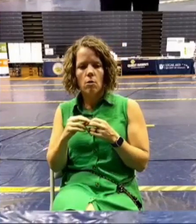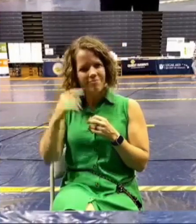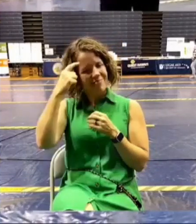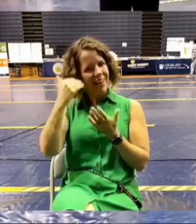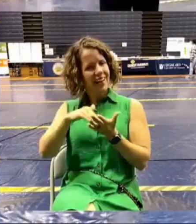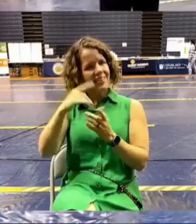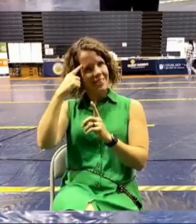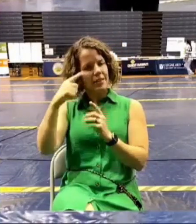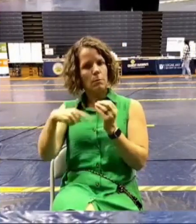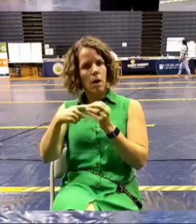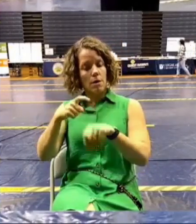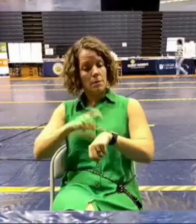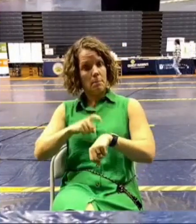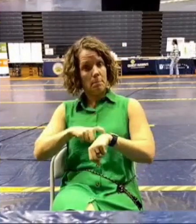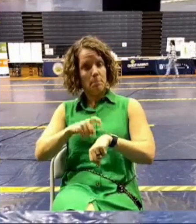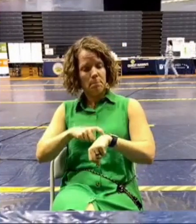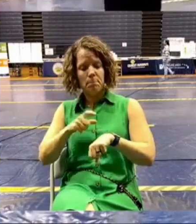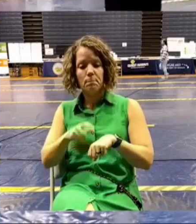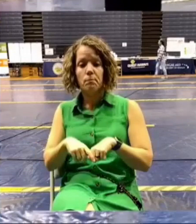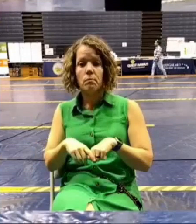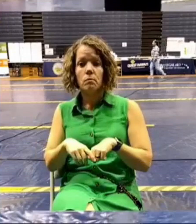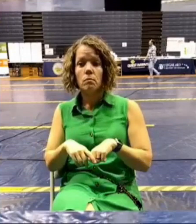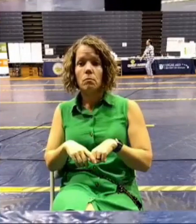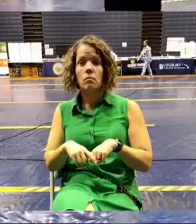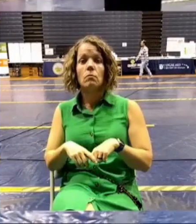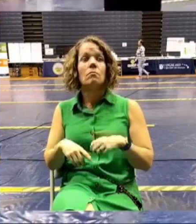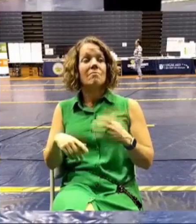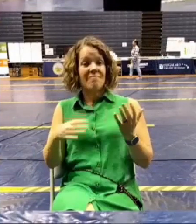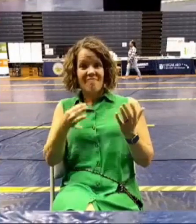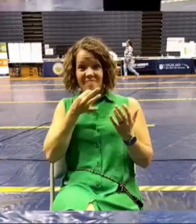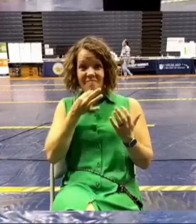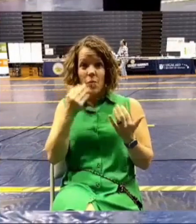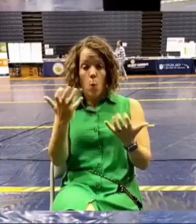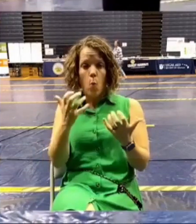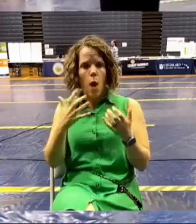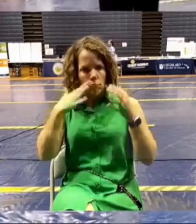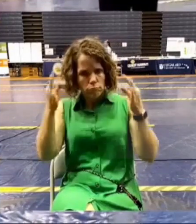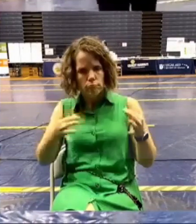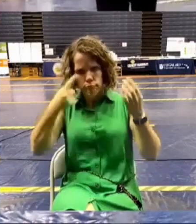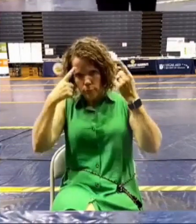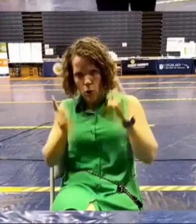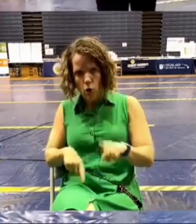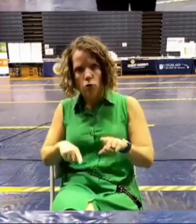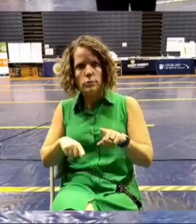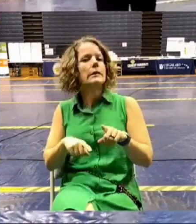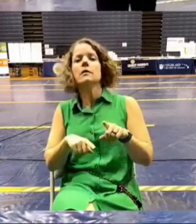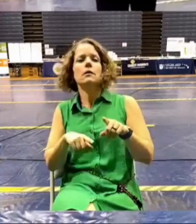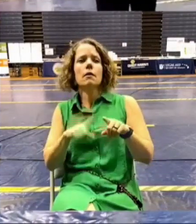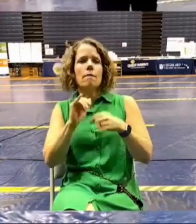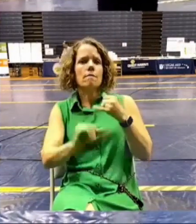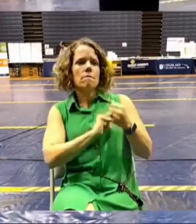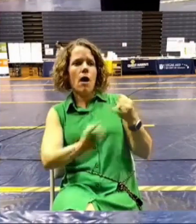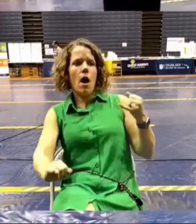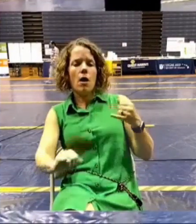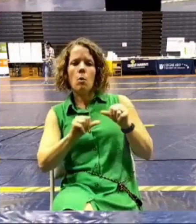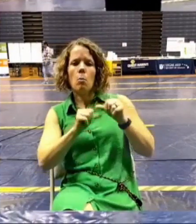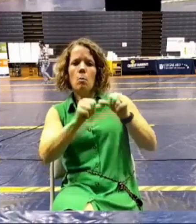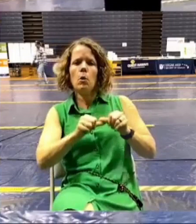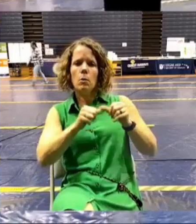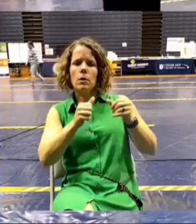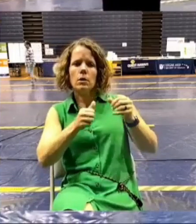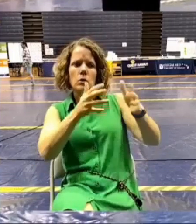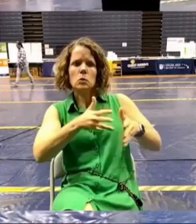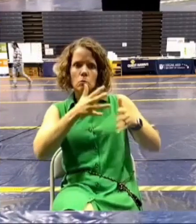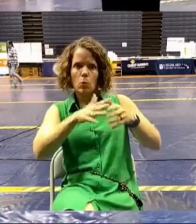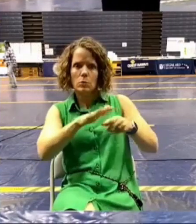on the final disposal site, the quicker we can ship the debris straight to the disposal site. We don't